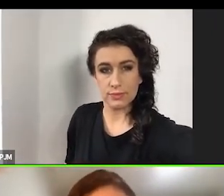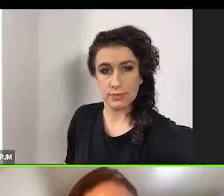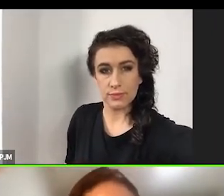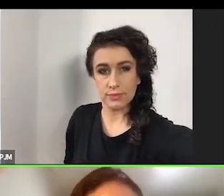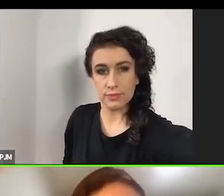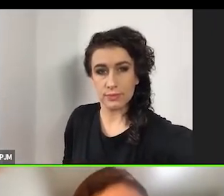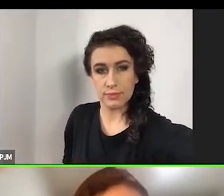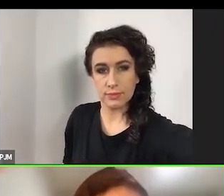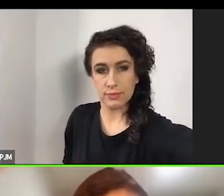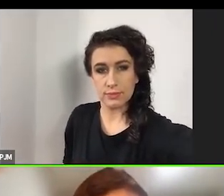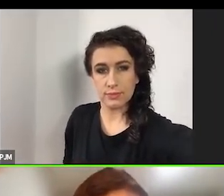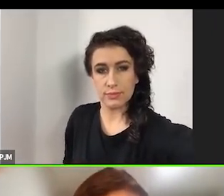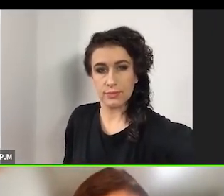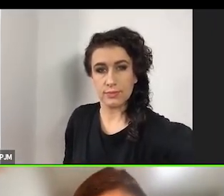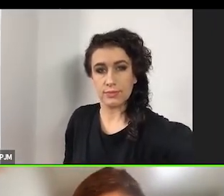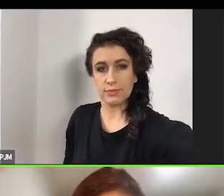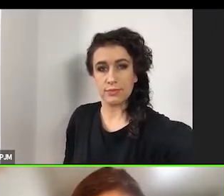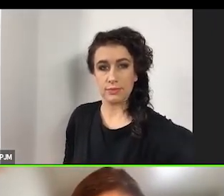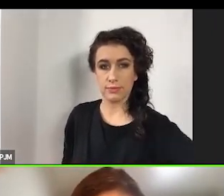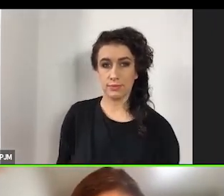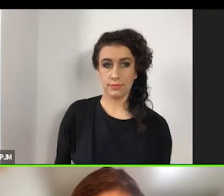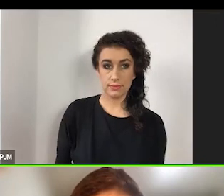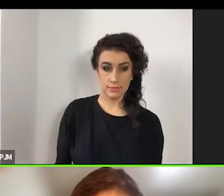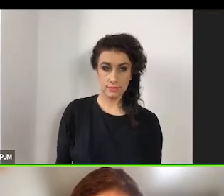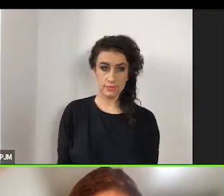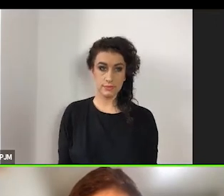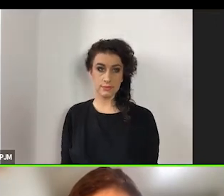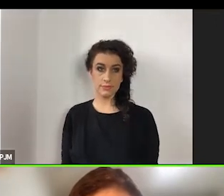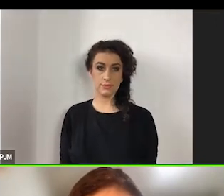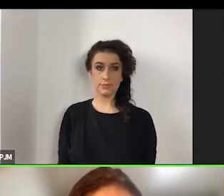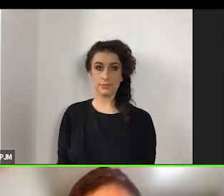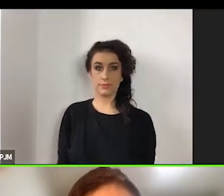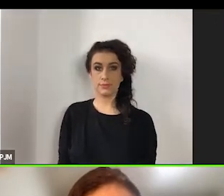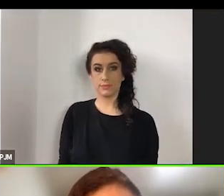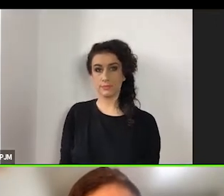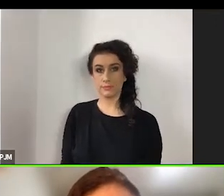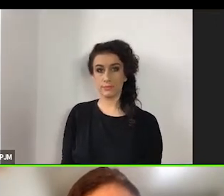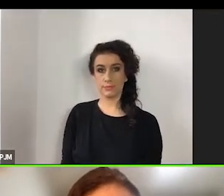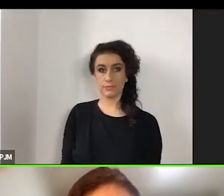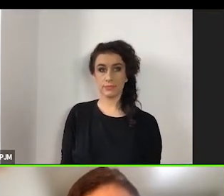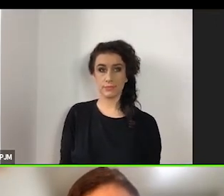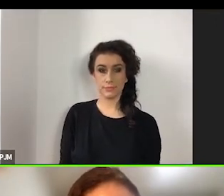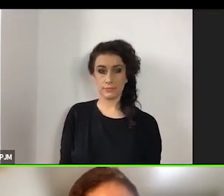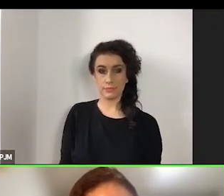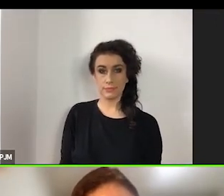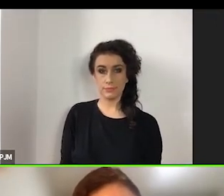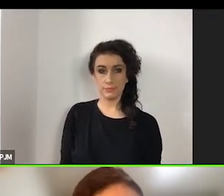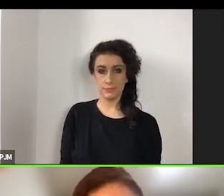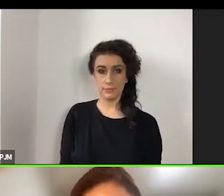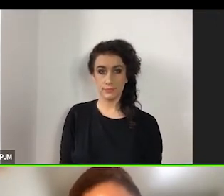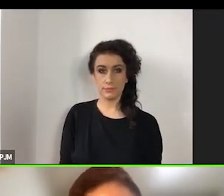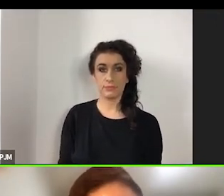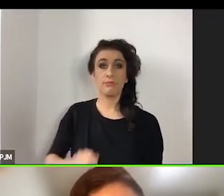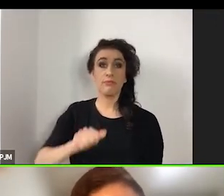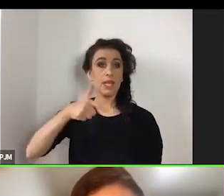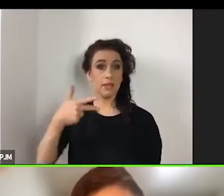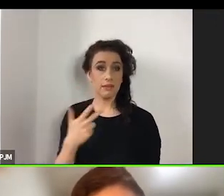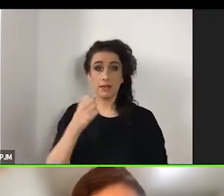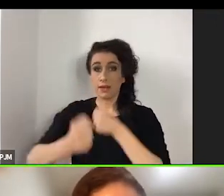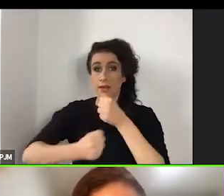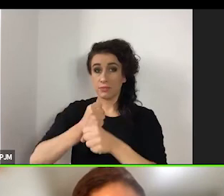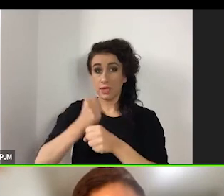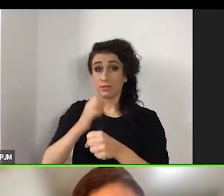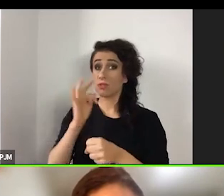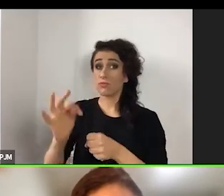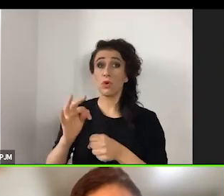Well, I would like to scale our program, like we can really take it abroad,